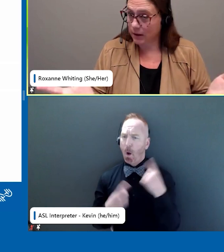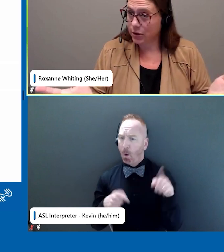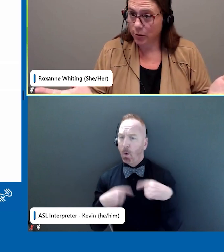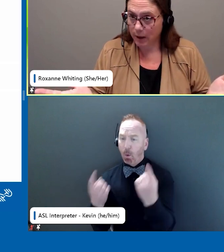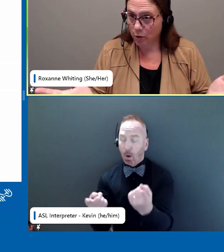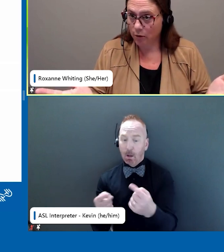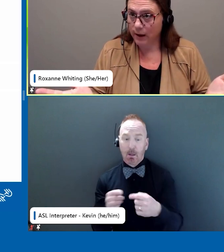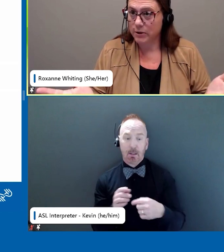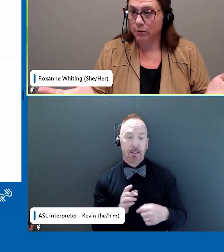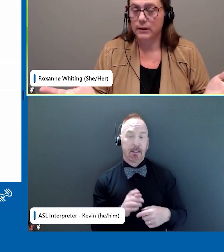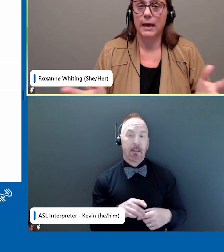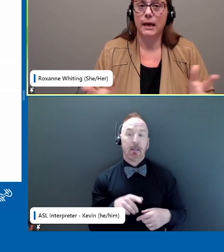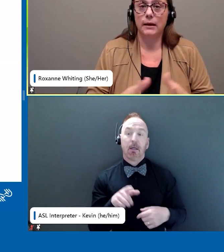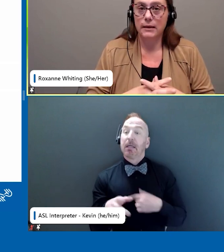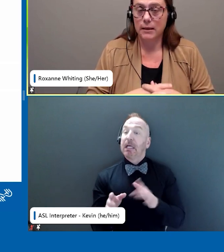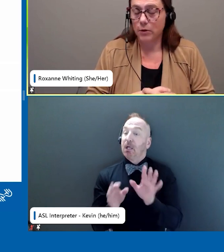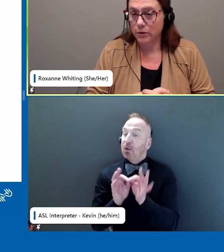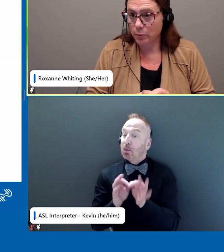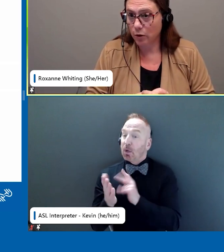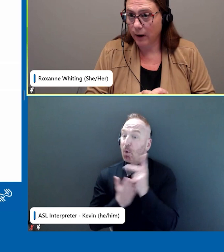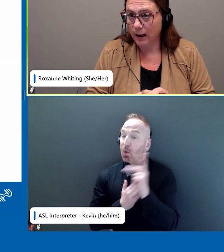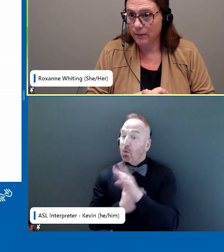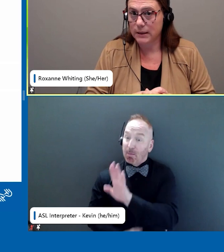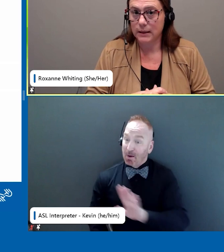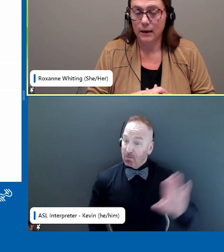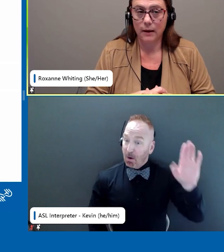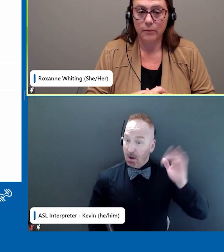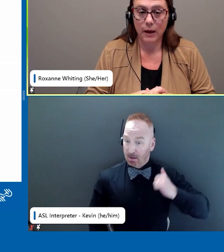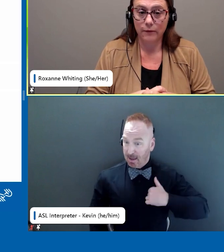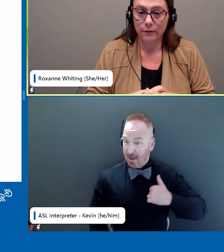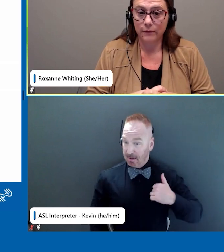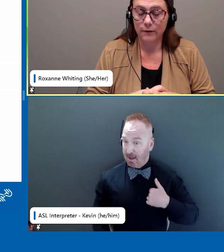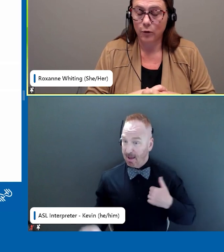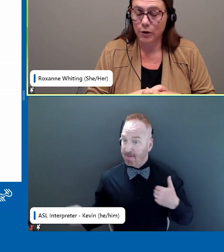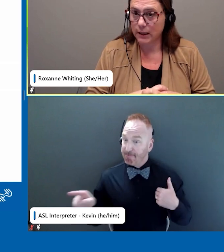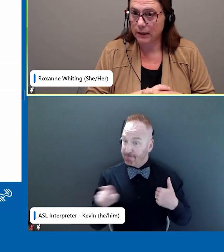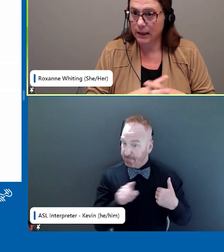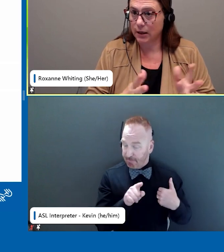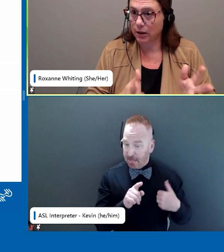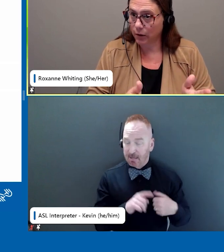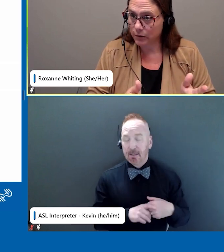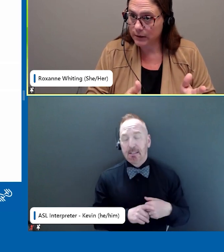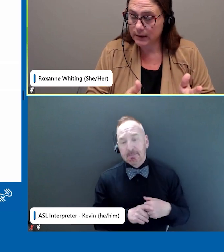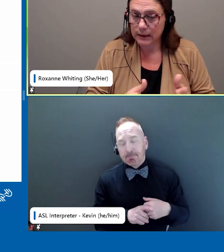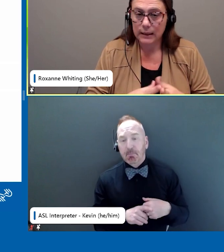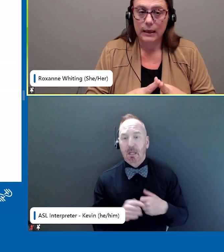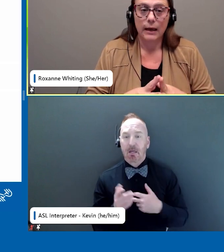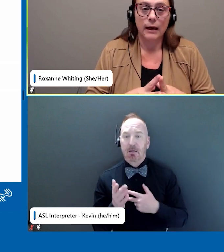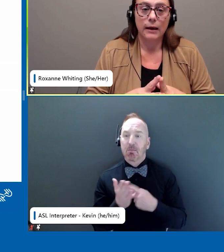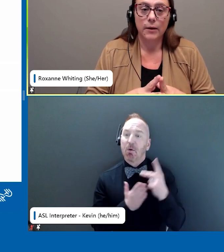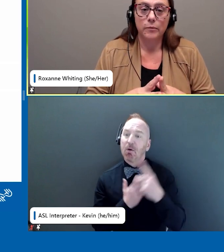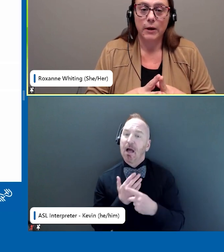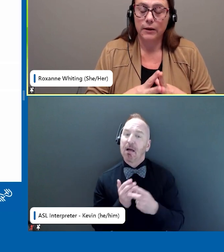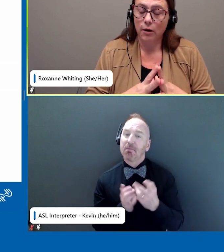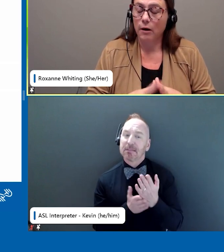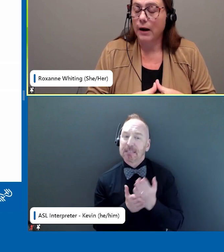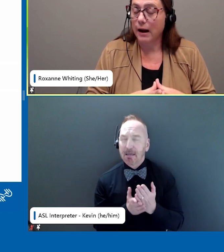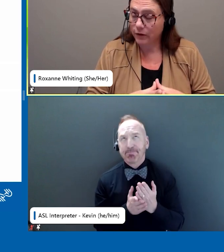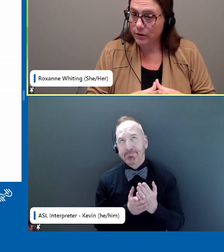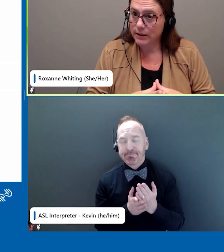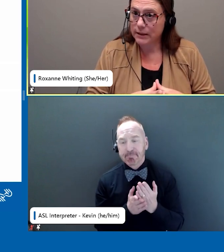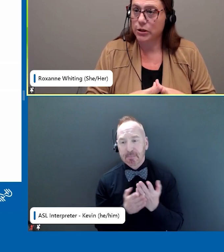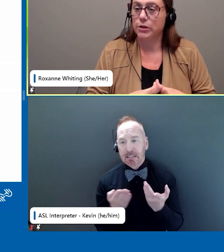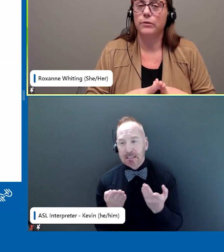there are interpreting programs across Canada. Some of those programs have unfortunately closed, but there